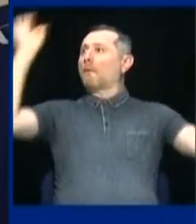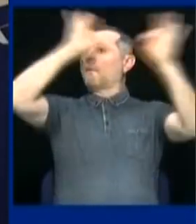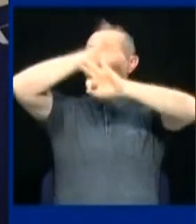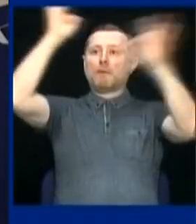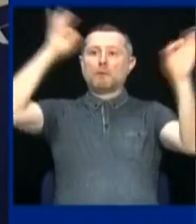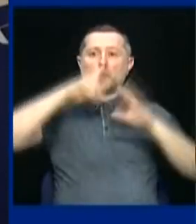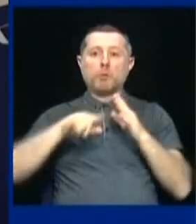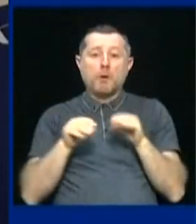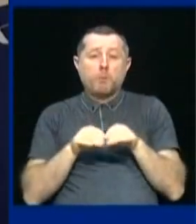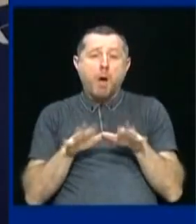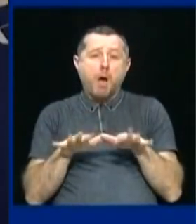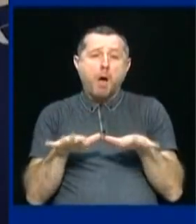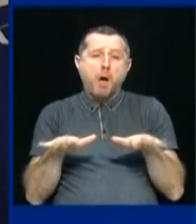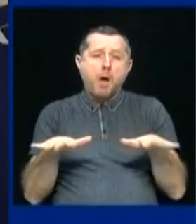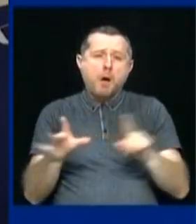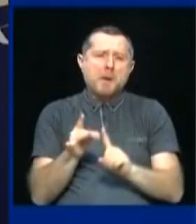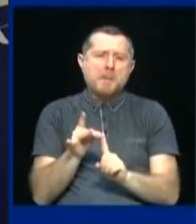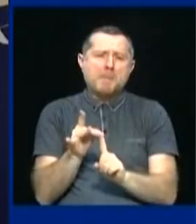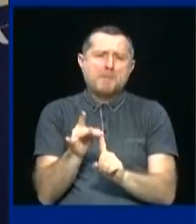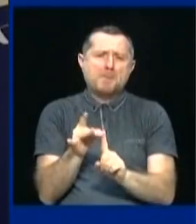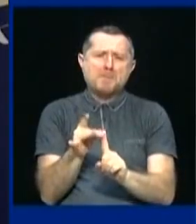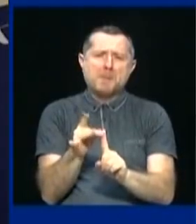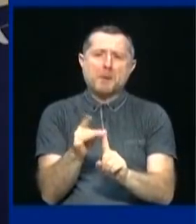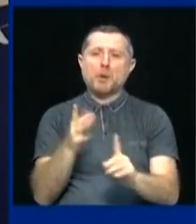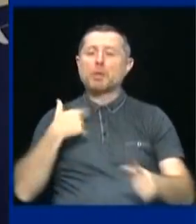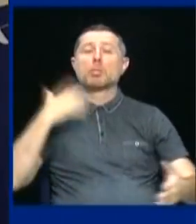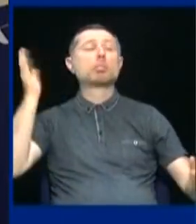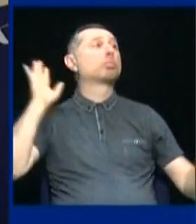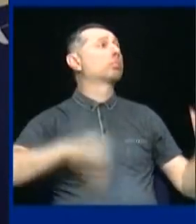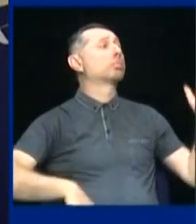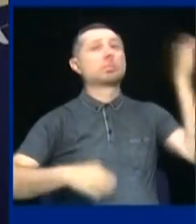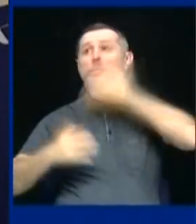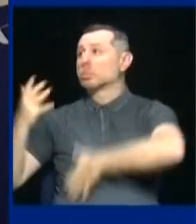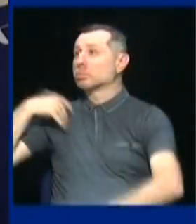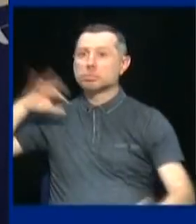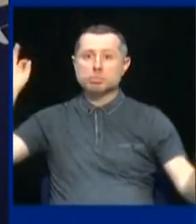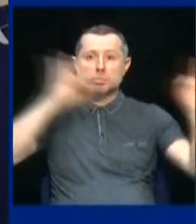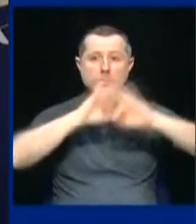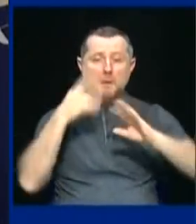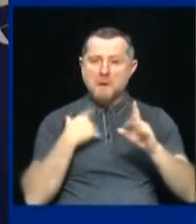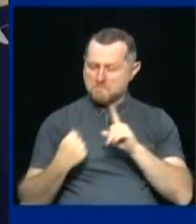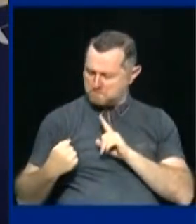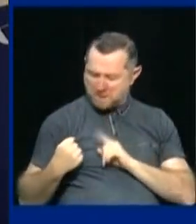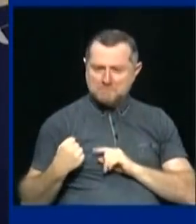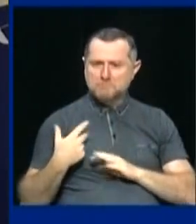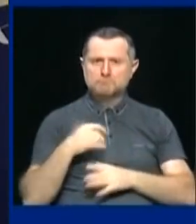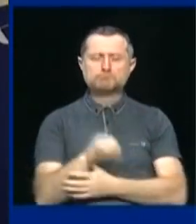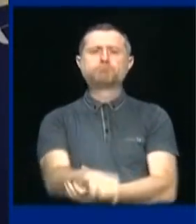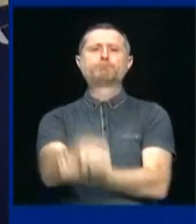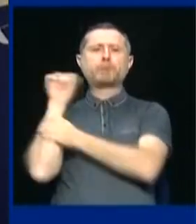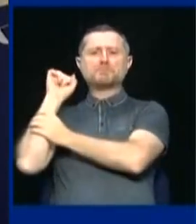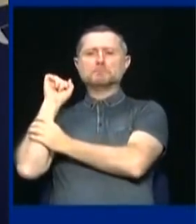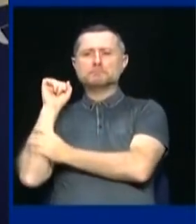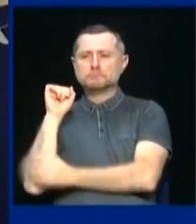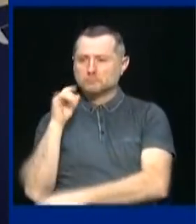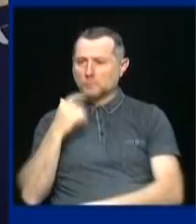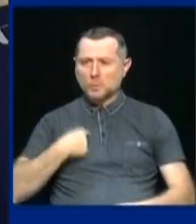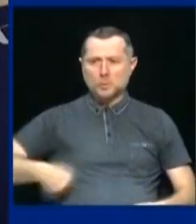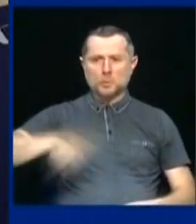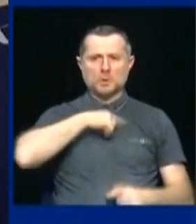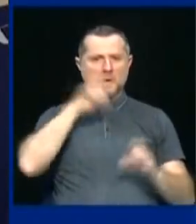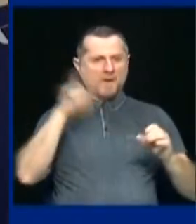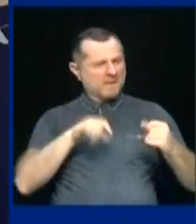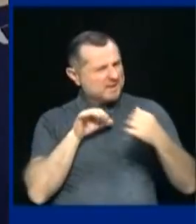an ambush. And it was up to New Yorkers to fight back. We were on our own, and it